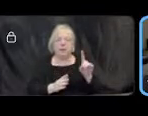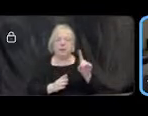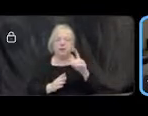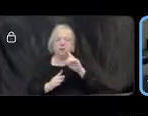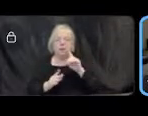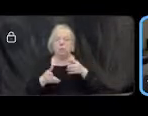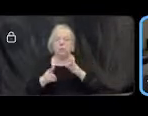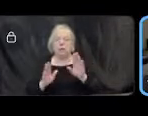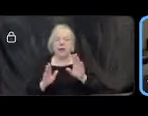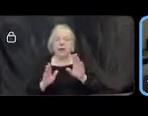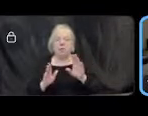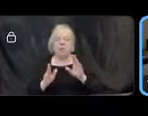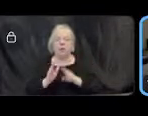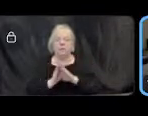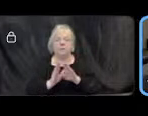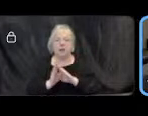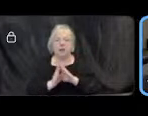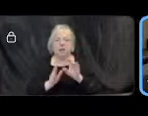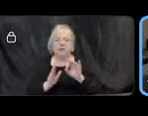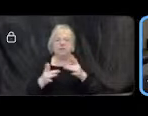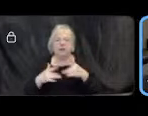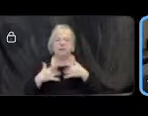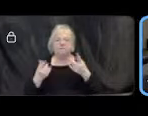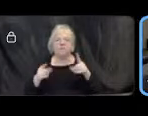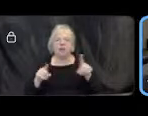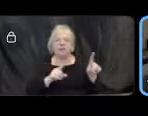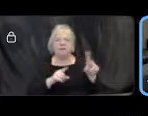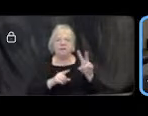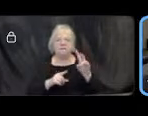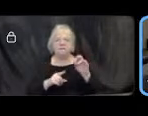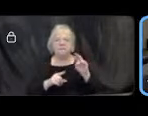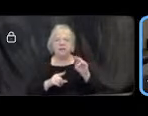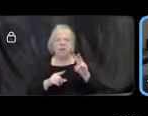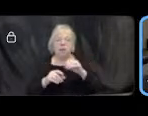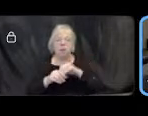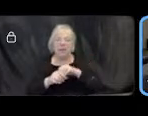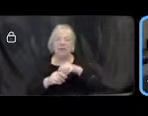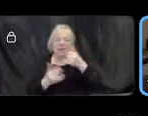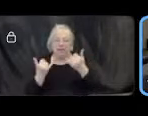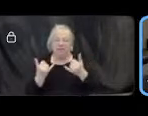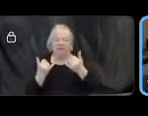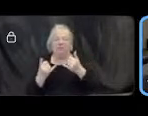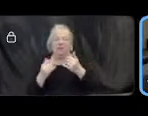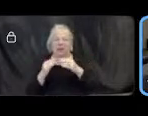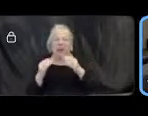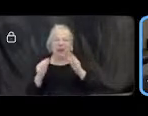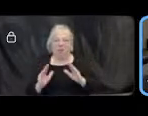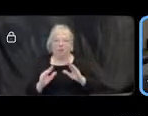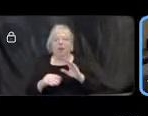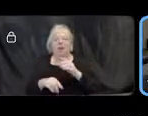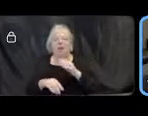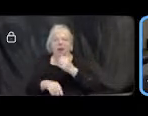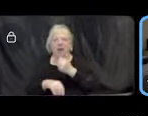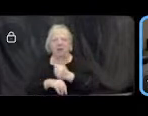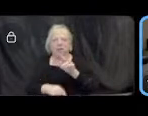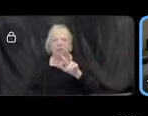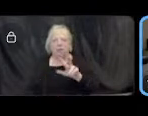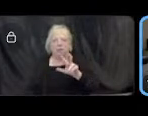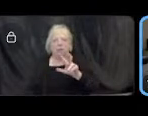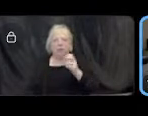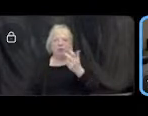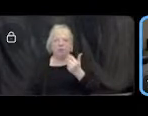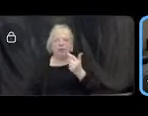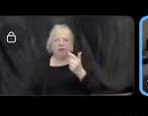to allow the development of an event venue in the existing residential structure at 13008 West Market